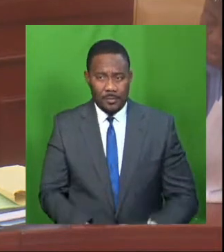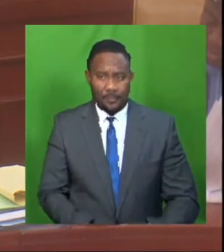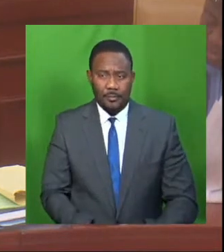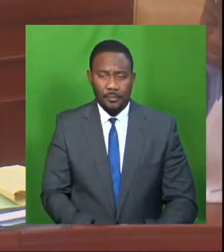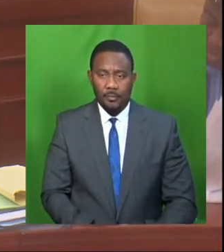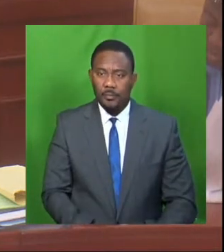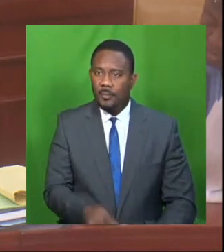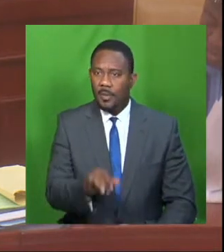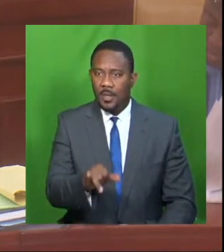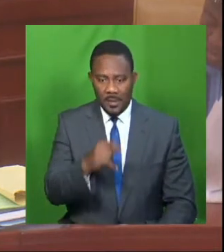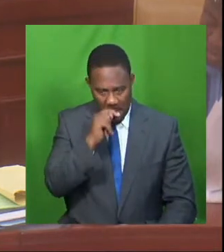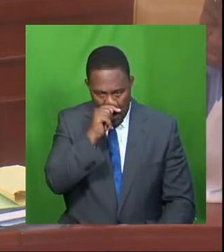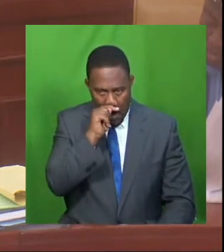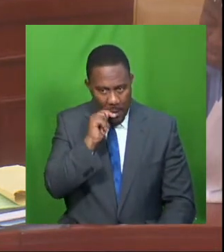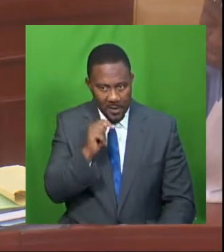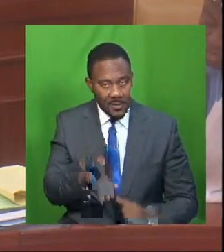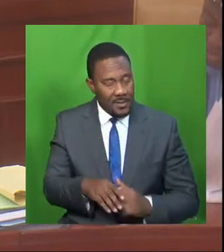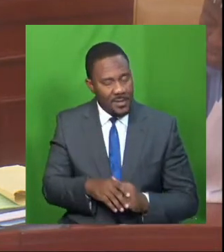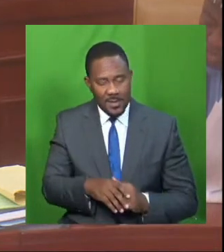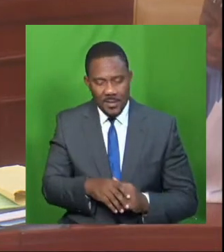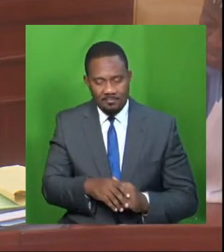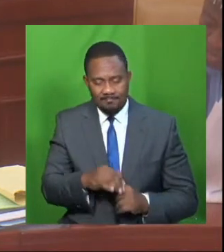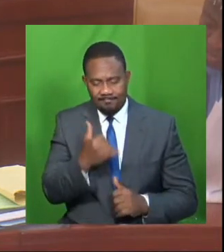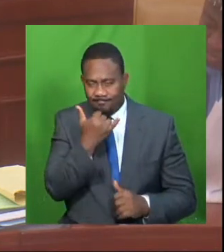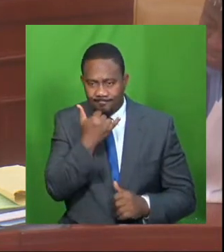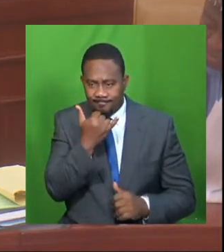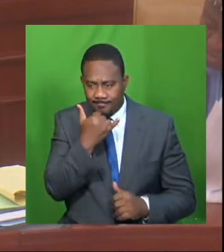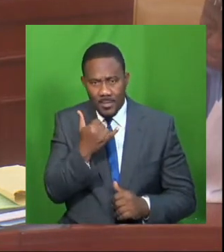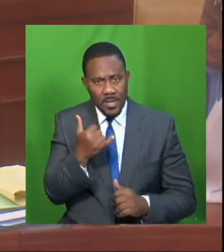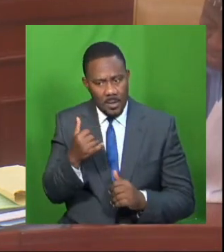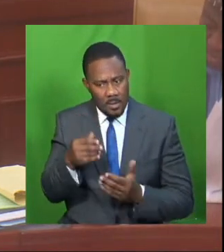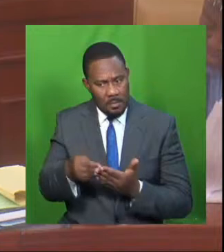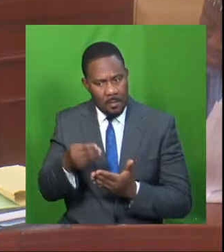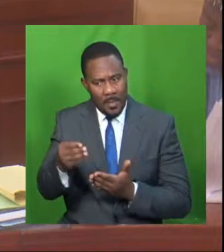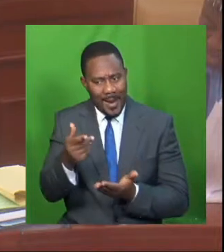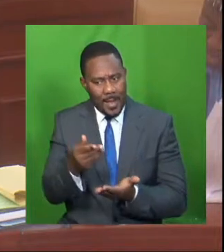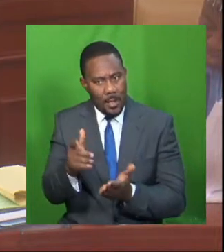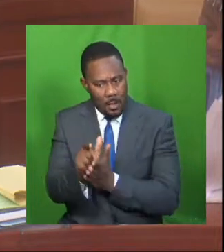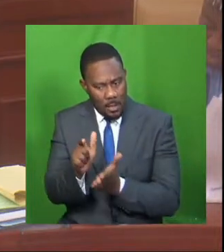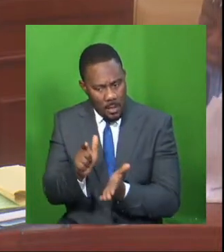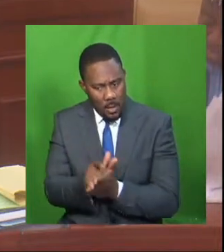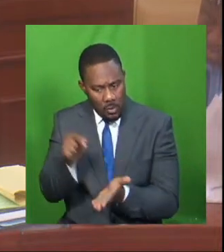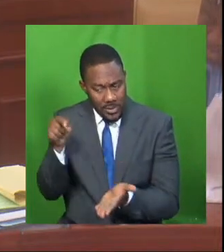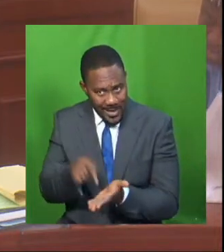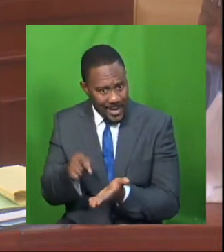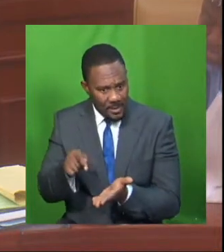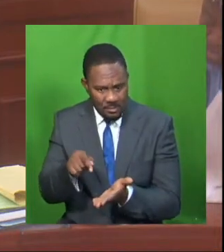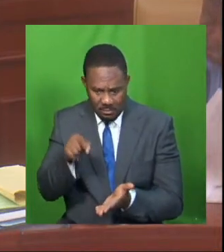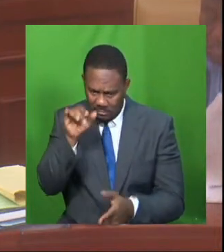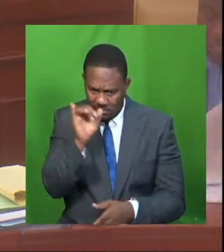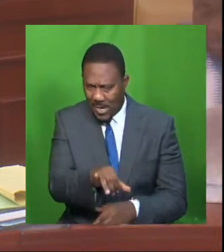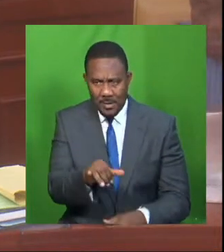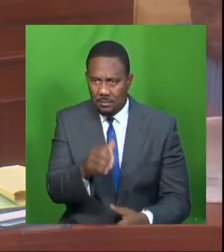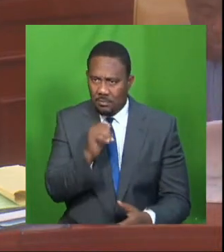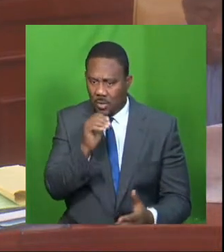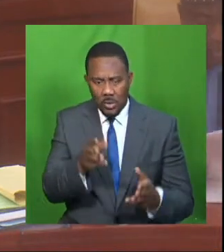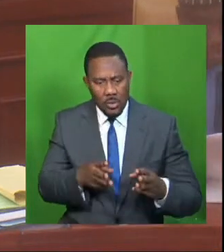general observation and recommendation of the committee. The committee noted